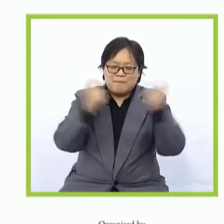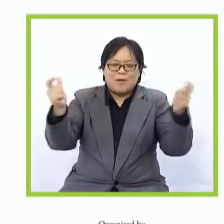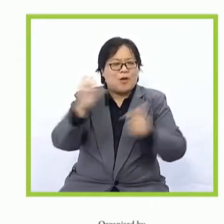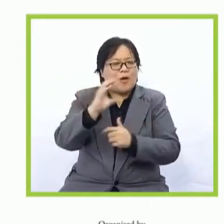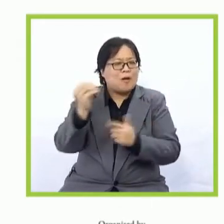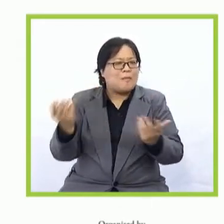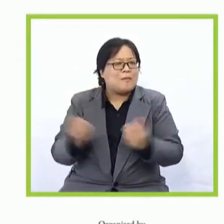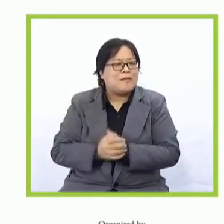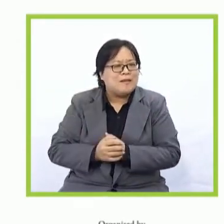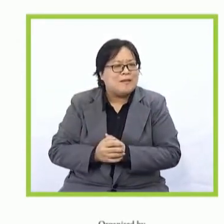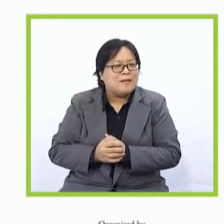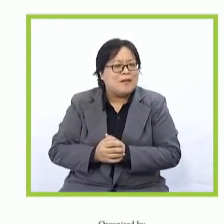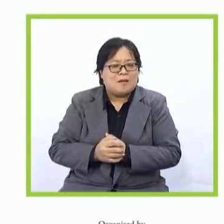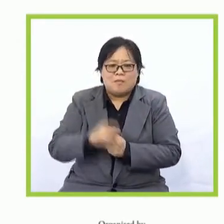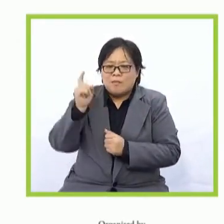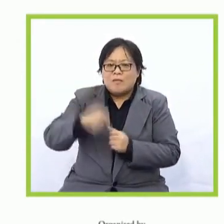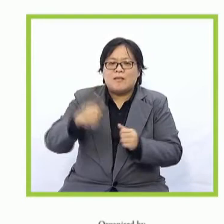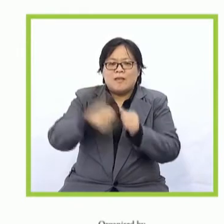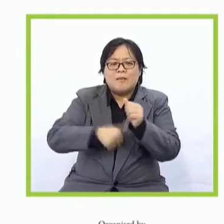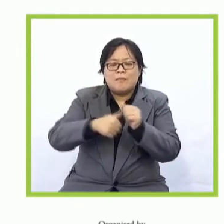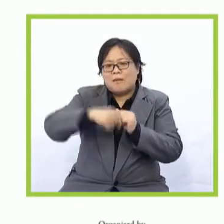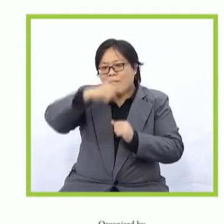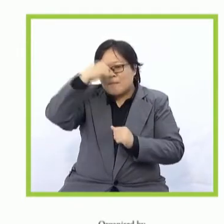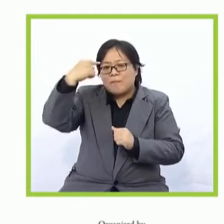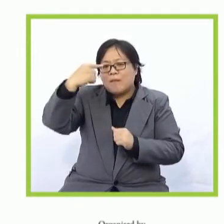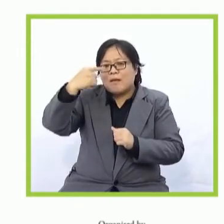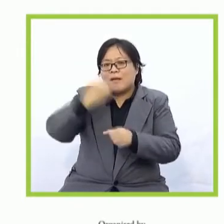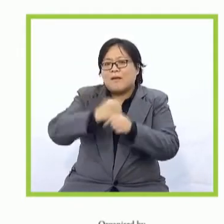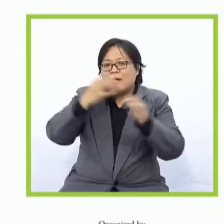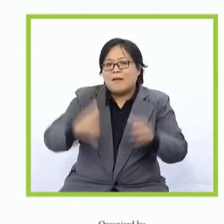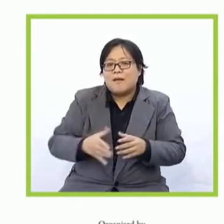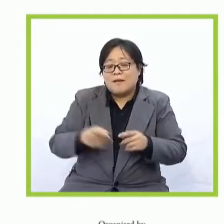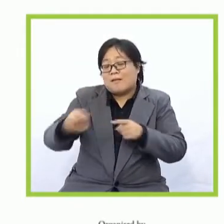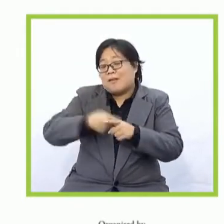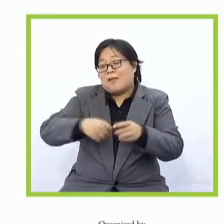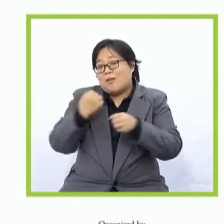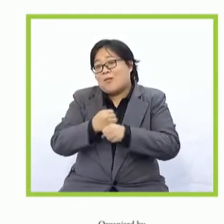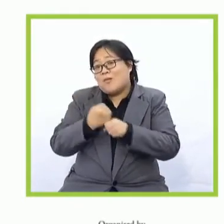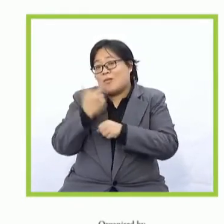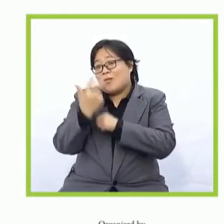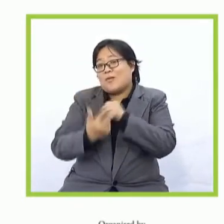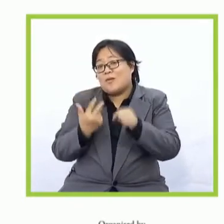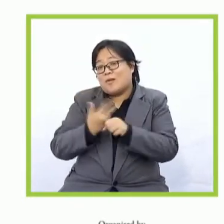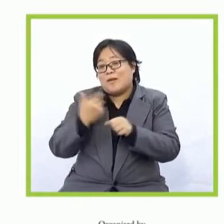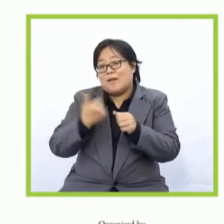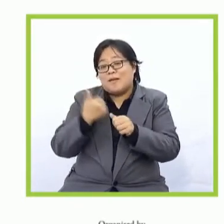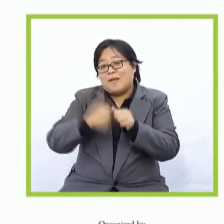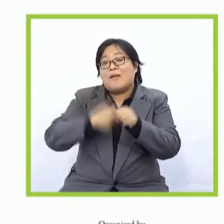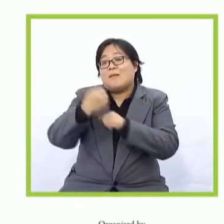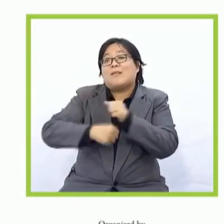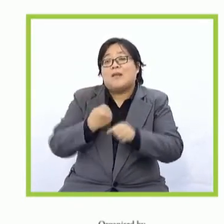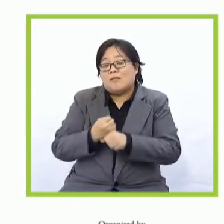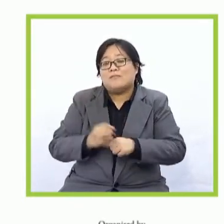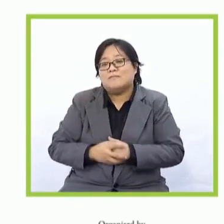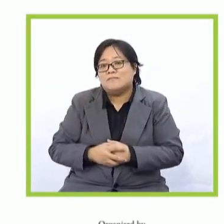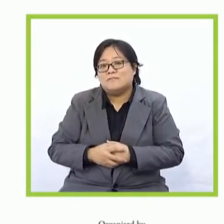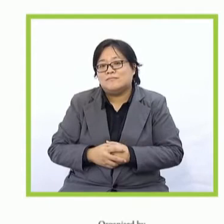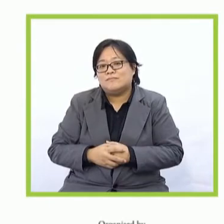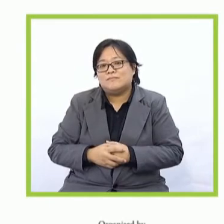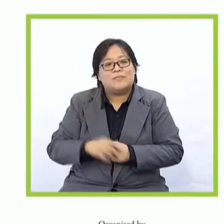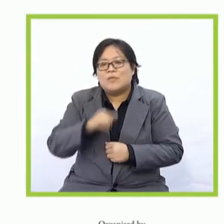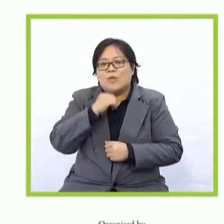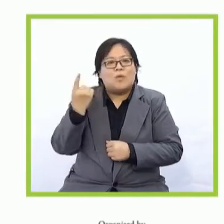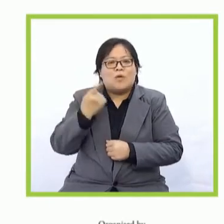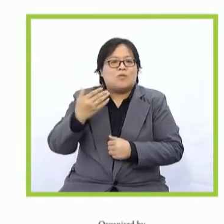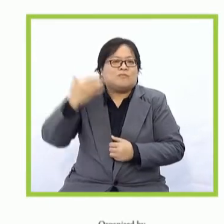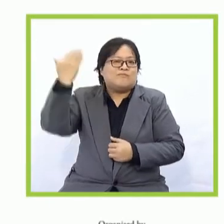get every single Black worker to work from their house for a year, every day. That's not one great